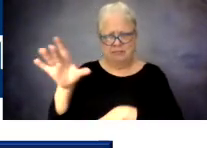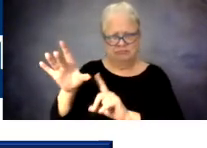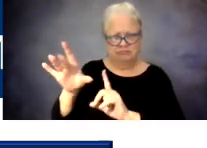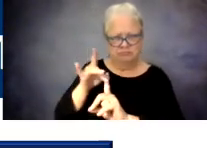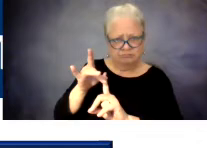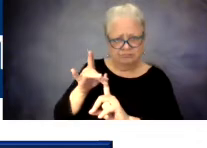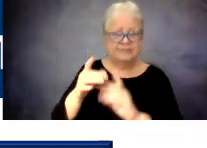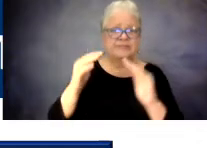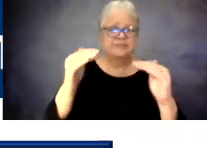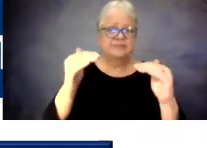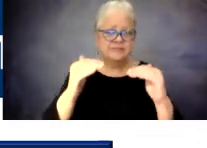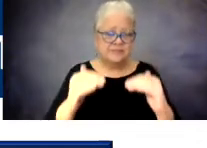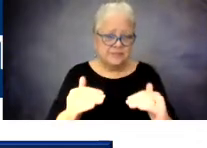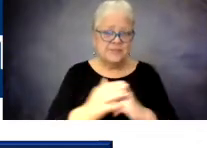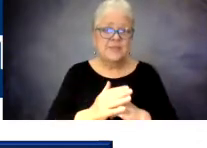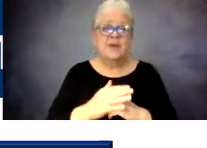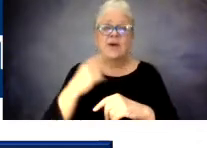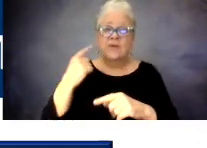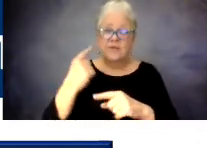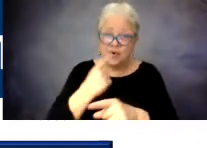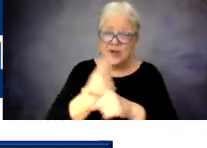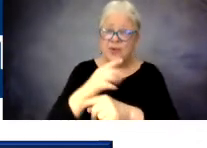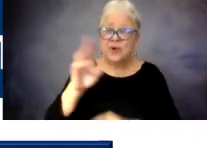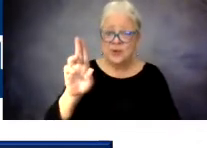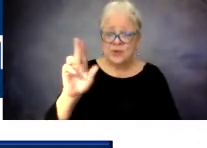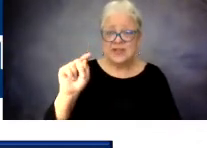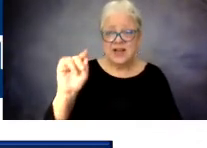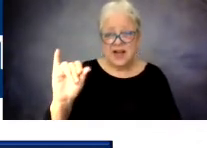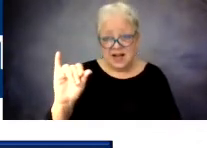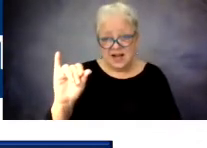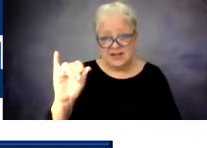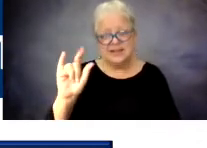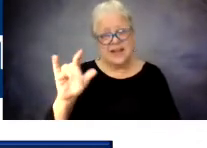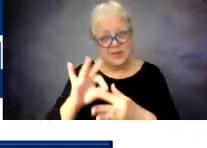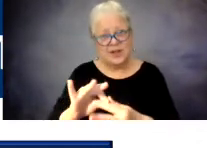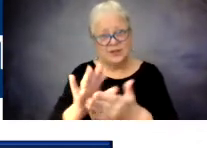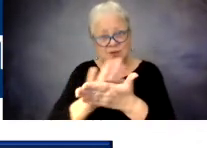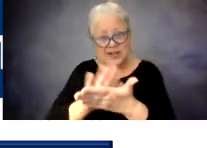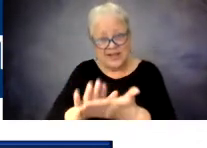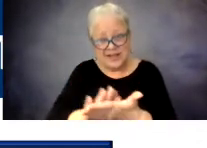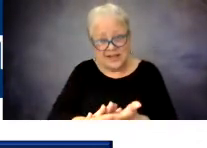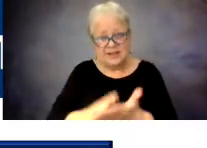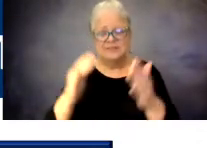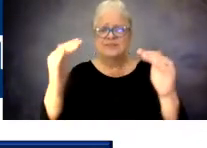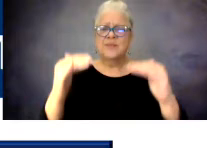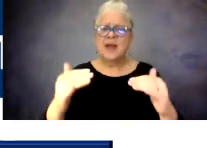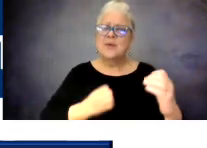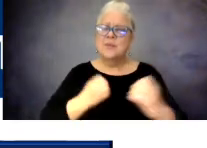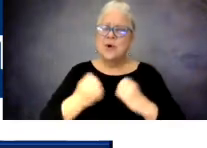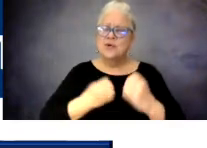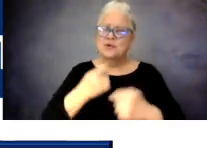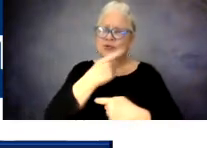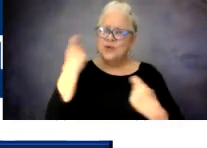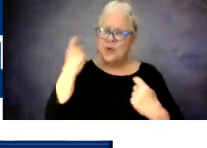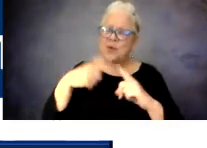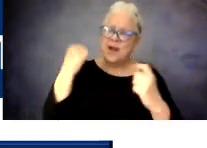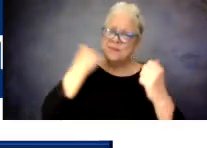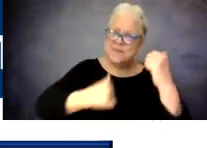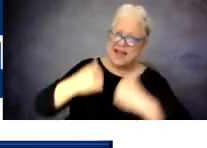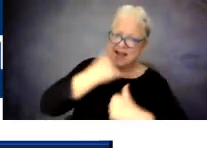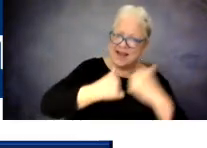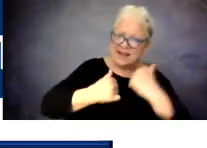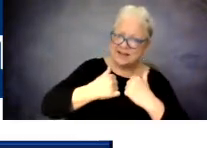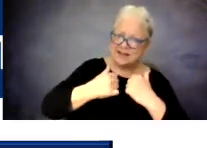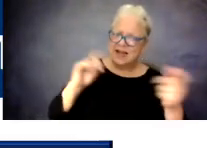impact with that cleaning process as well. Emotional trauma when bathed. So they were always fine with personal care. Now they're starting